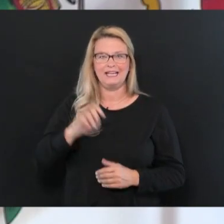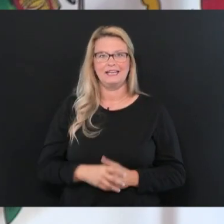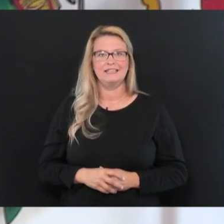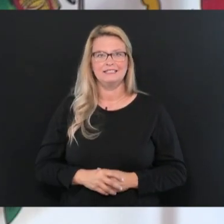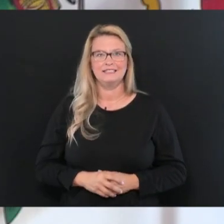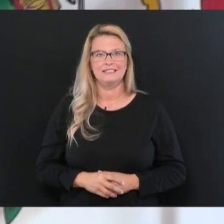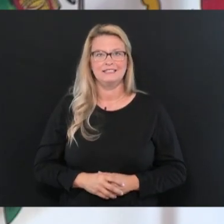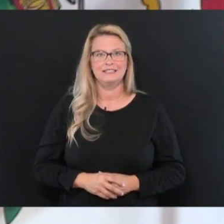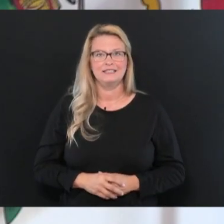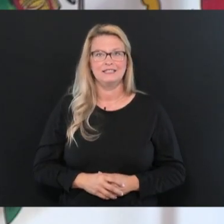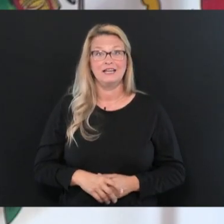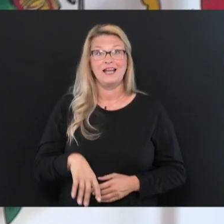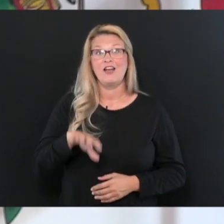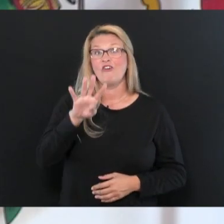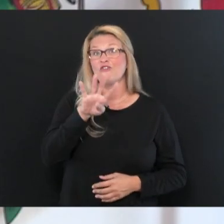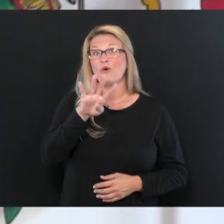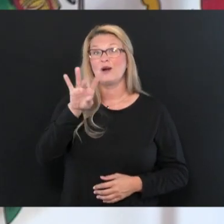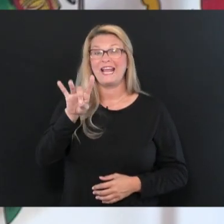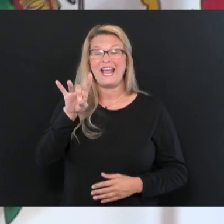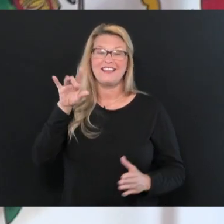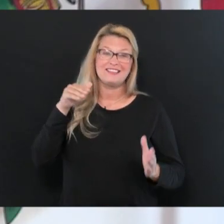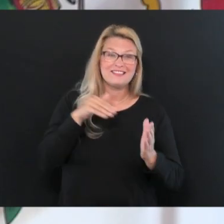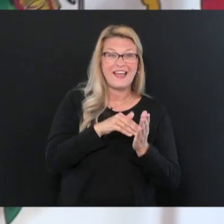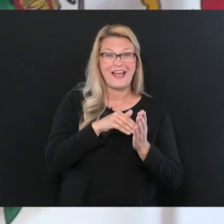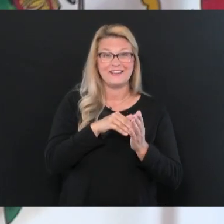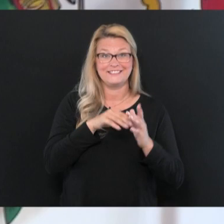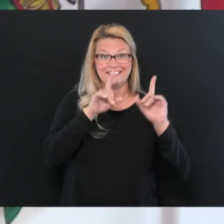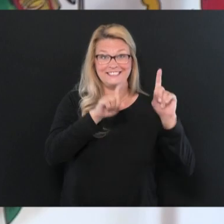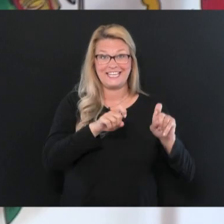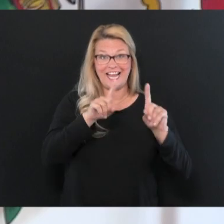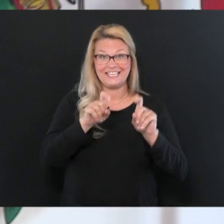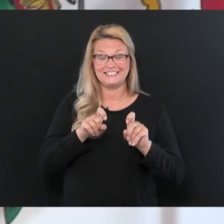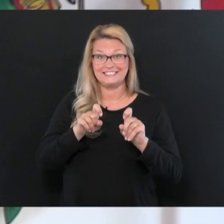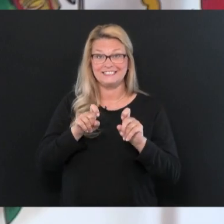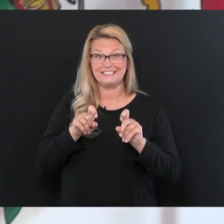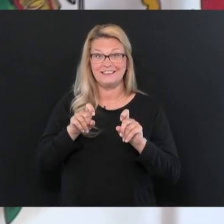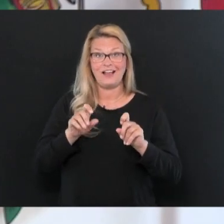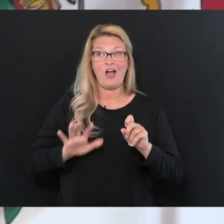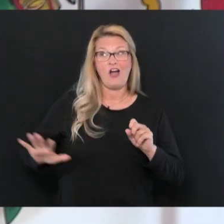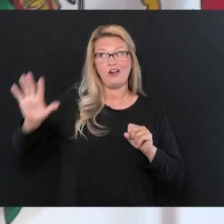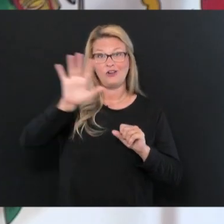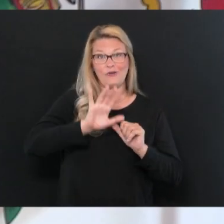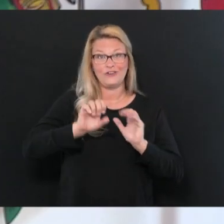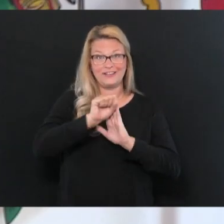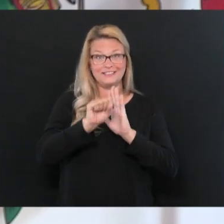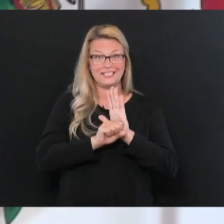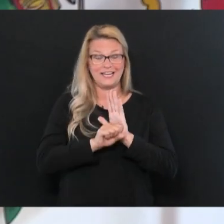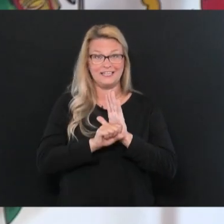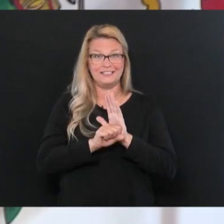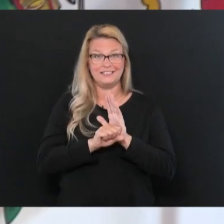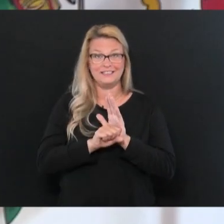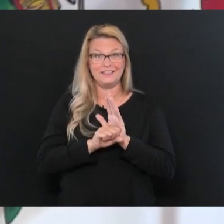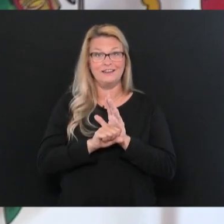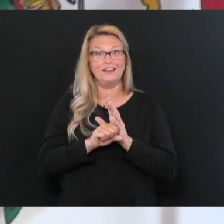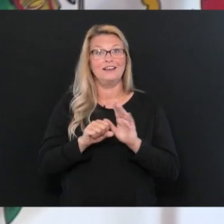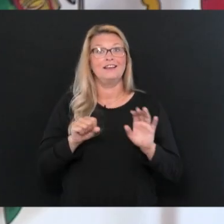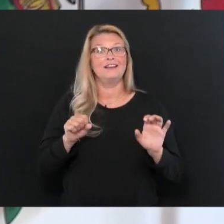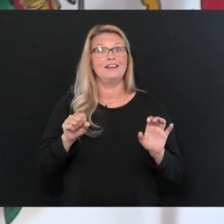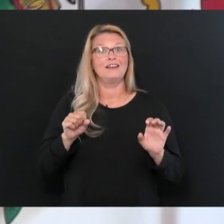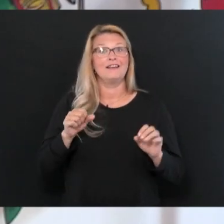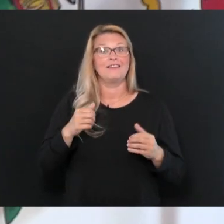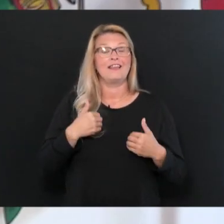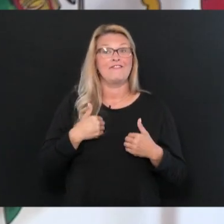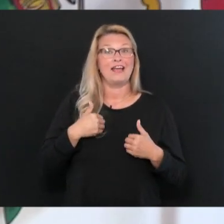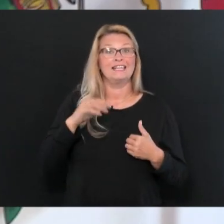They've performed 48,000 tests of COVID testing. They've conducted